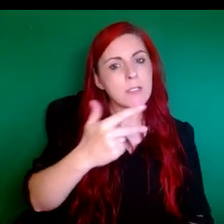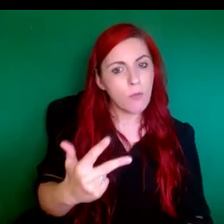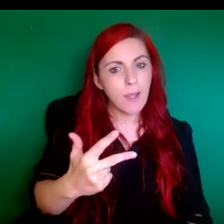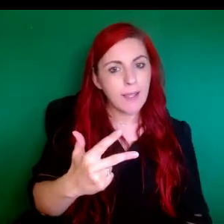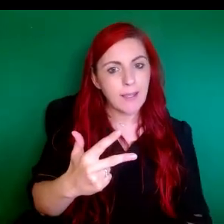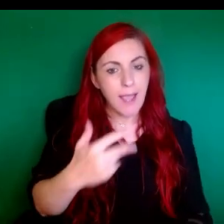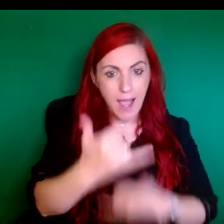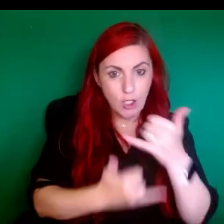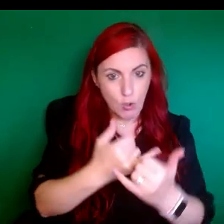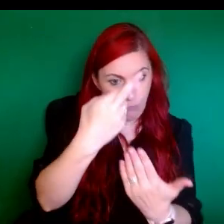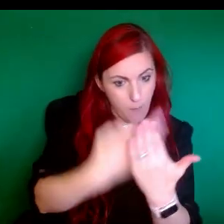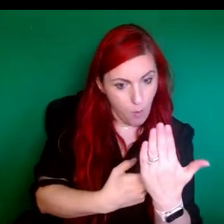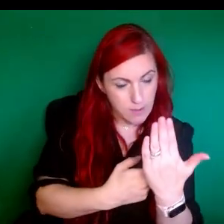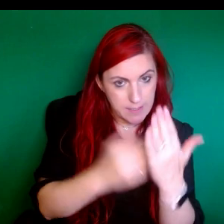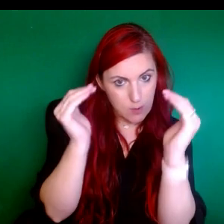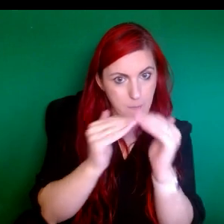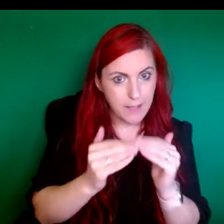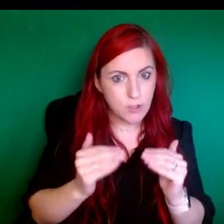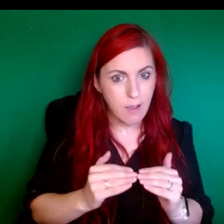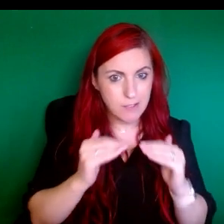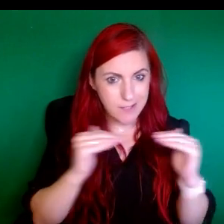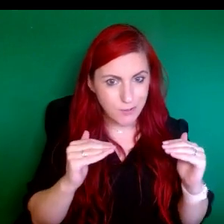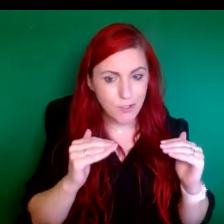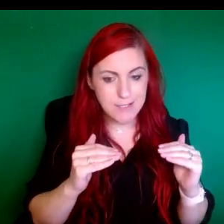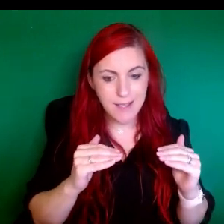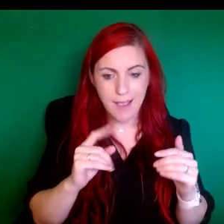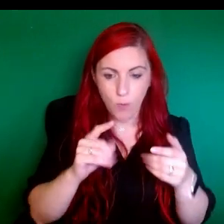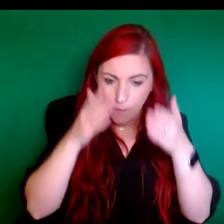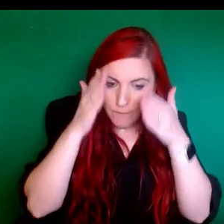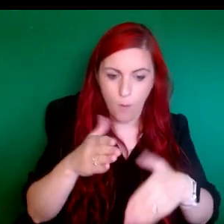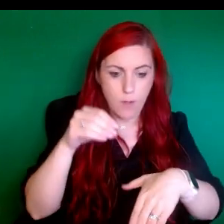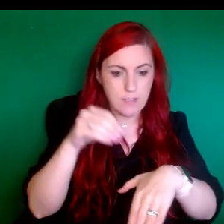priorities and with an emphasis on prevention and early engagement work.